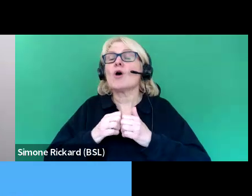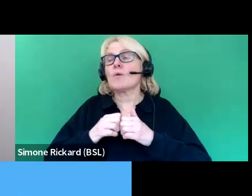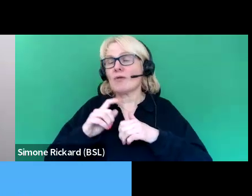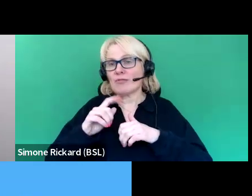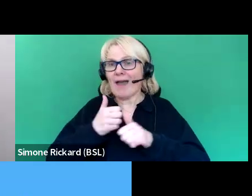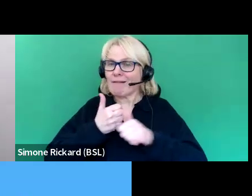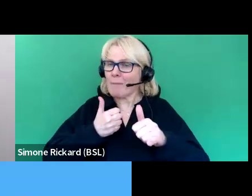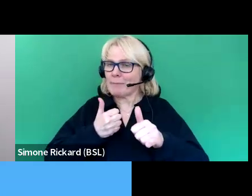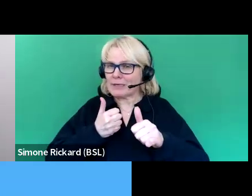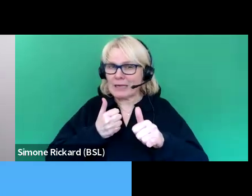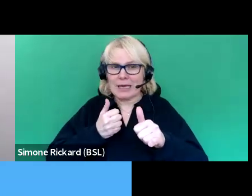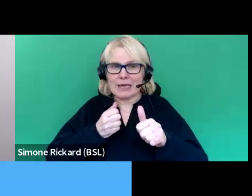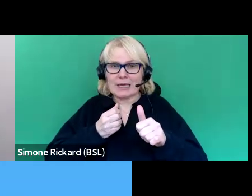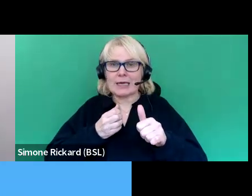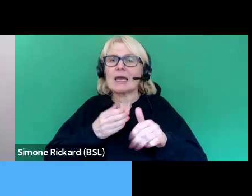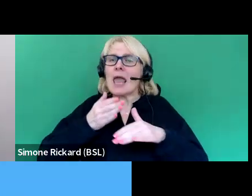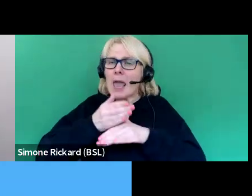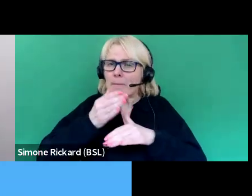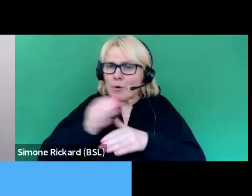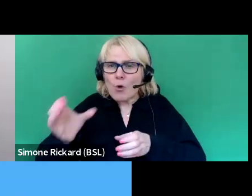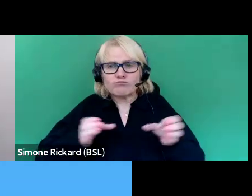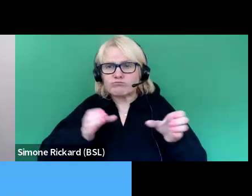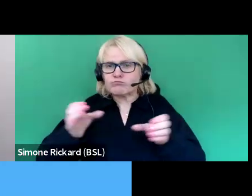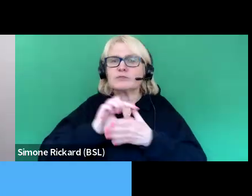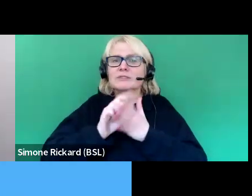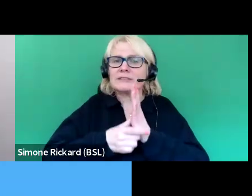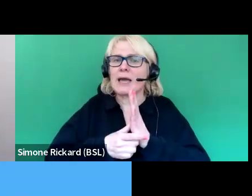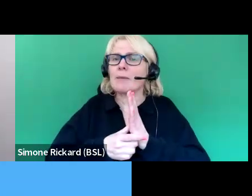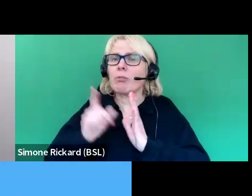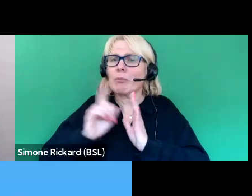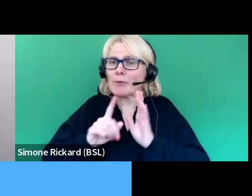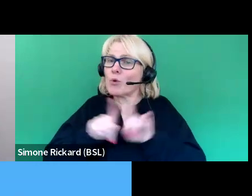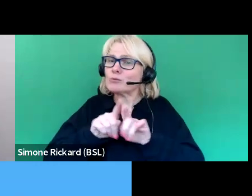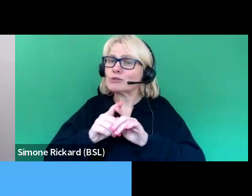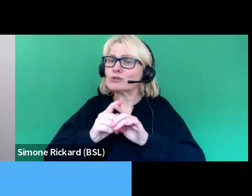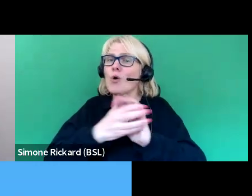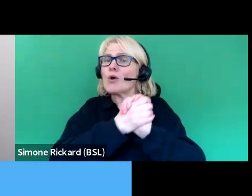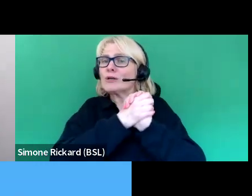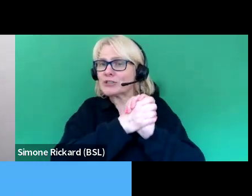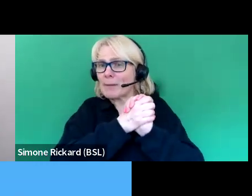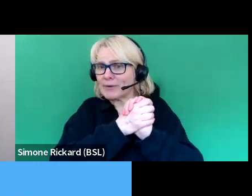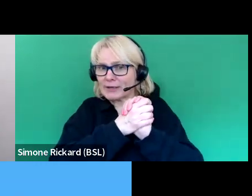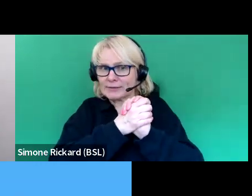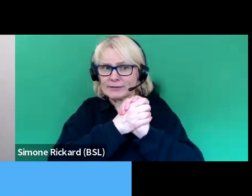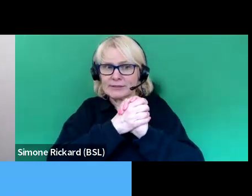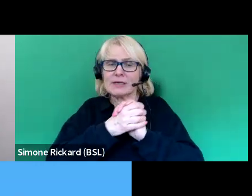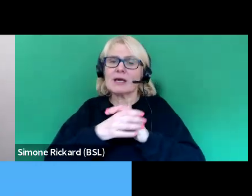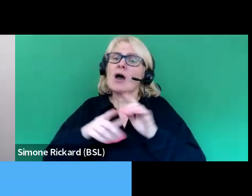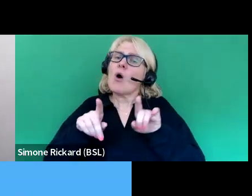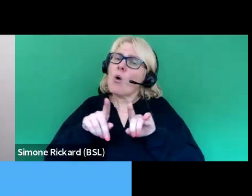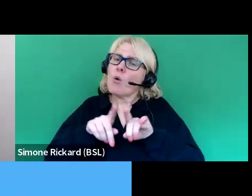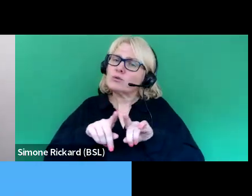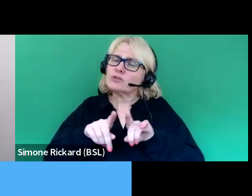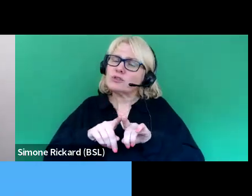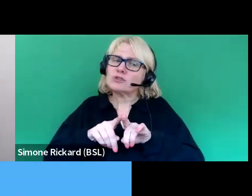disabled people, but the employer also has to act as a champion within their community and has to share best practice